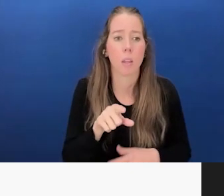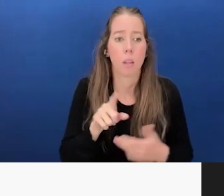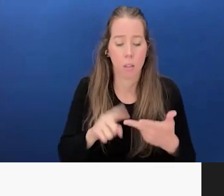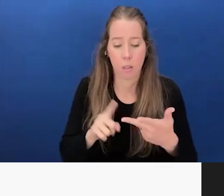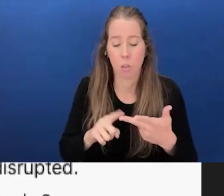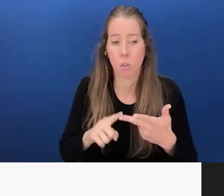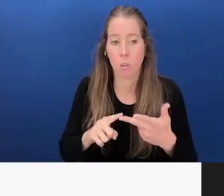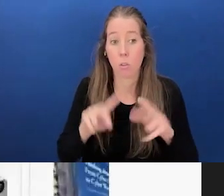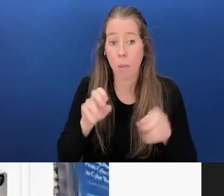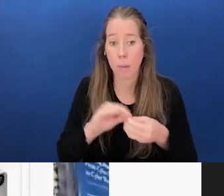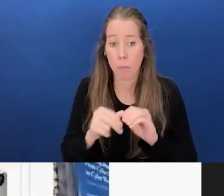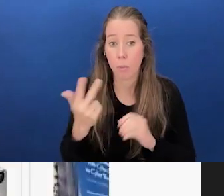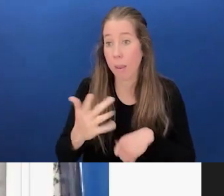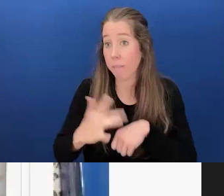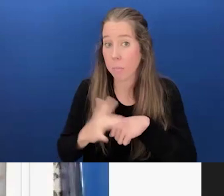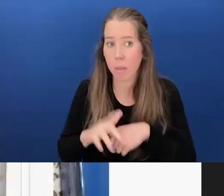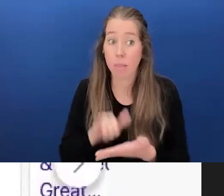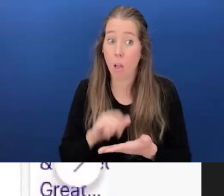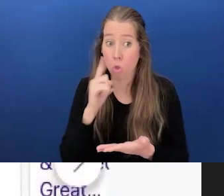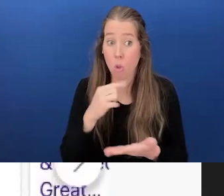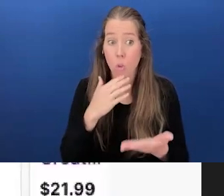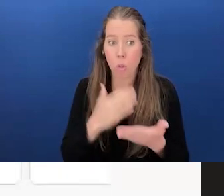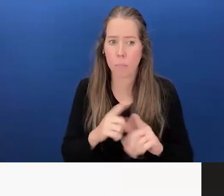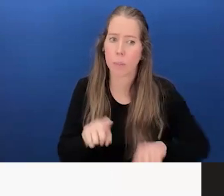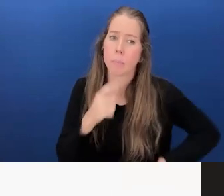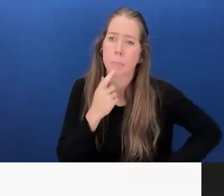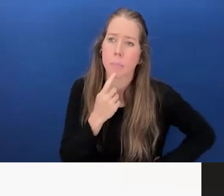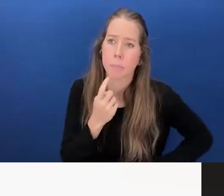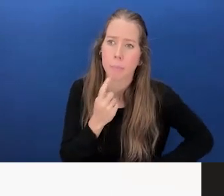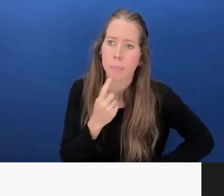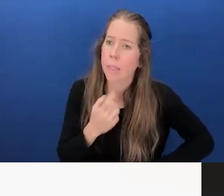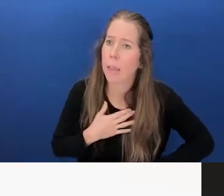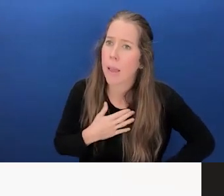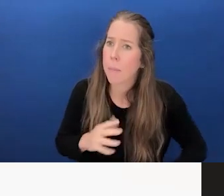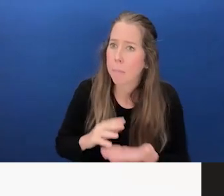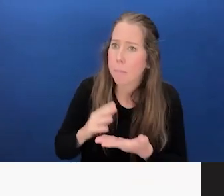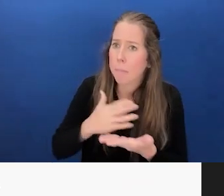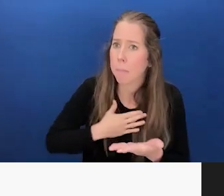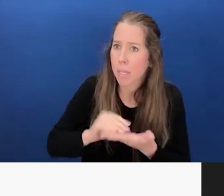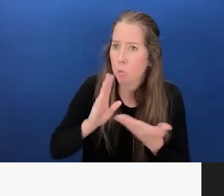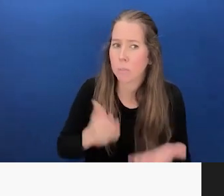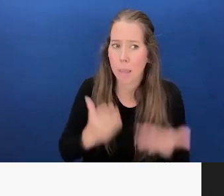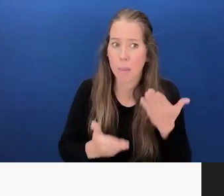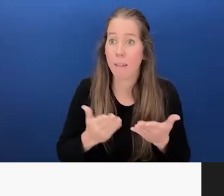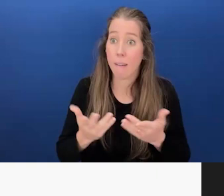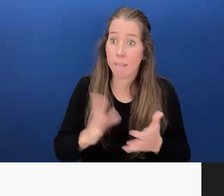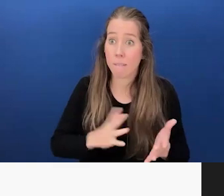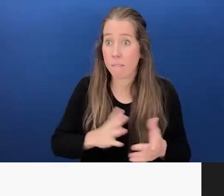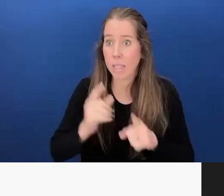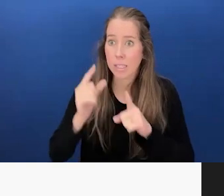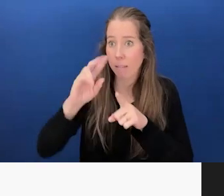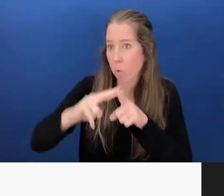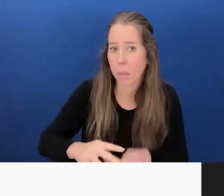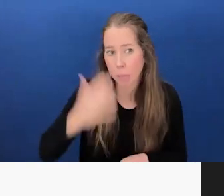Okay, that looked good to me, but my students maybe don't know all the technical jargon. So, hey, AI, this